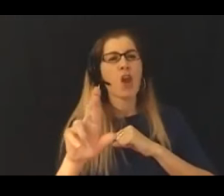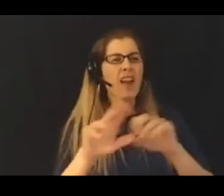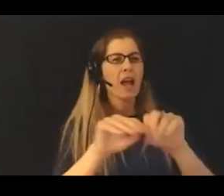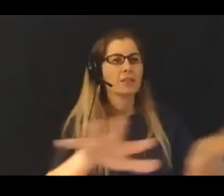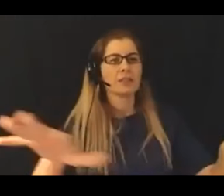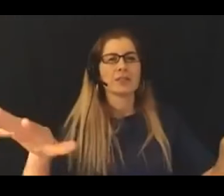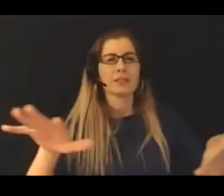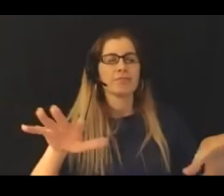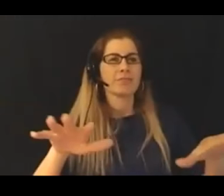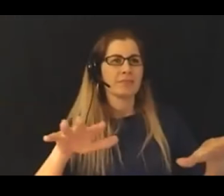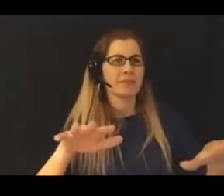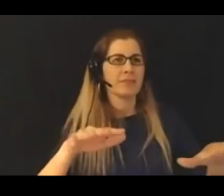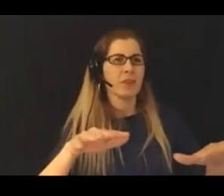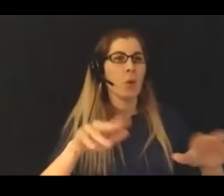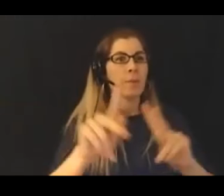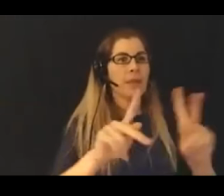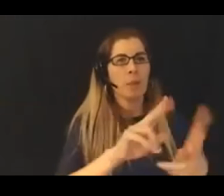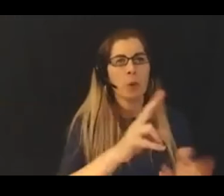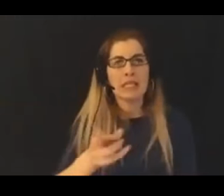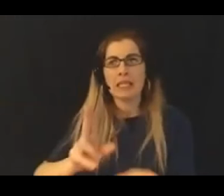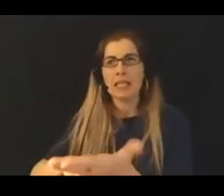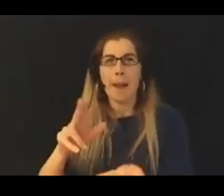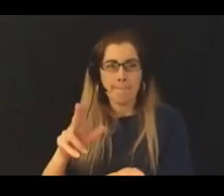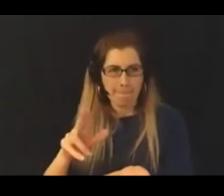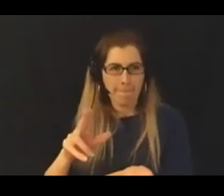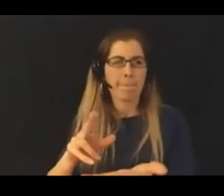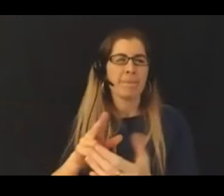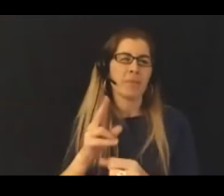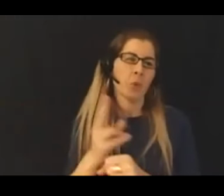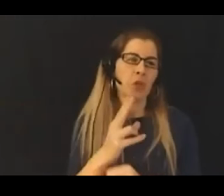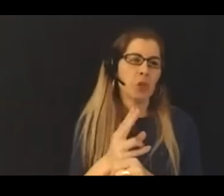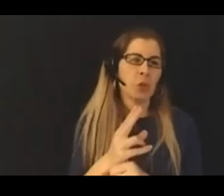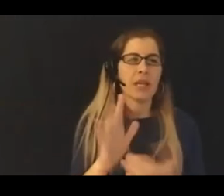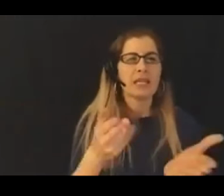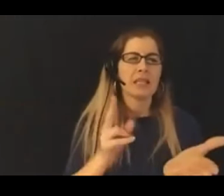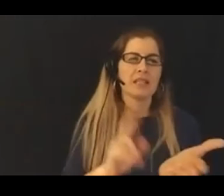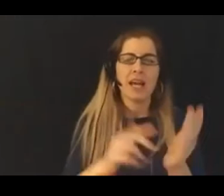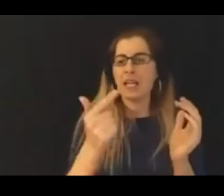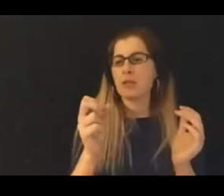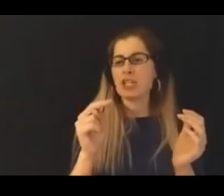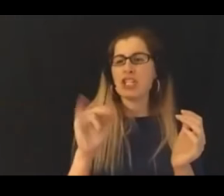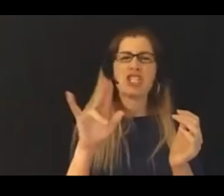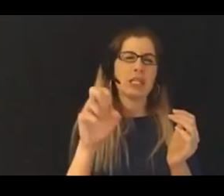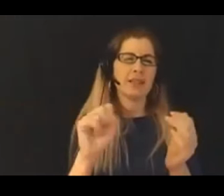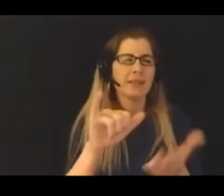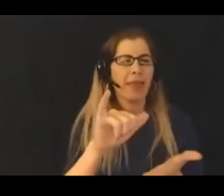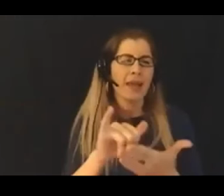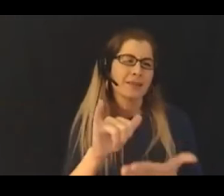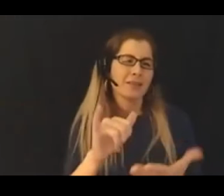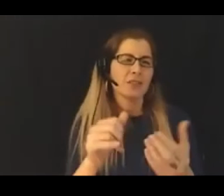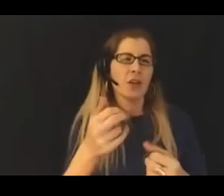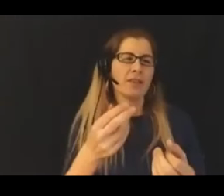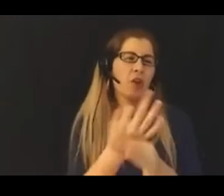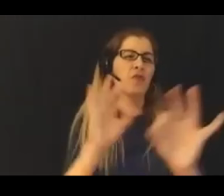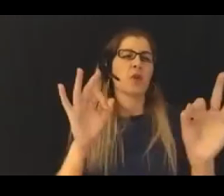that directed people to that online sign-up software, and we used Sign Up Genius, which was a free online sign-up software. And